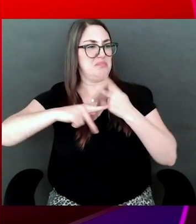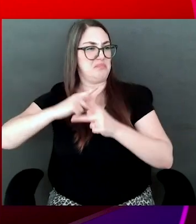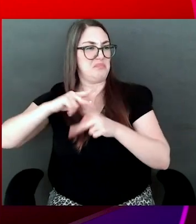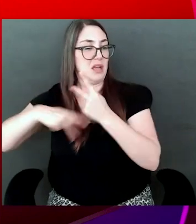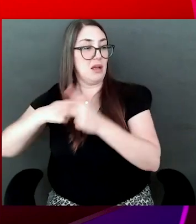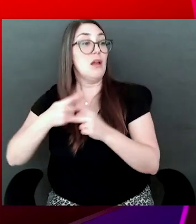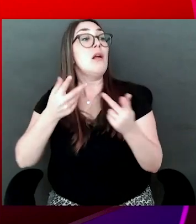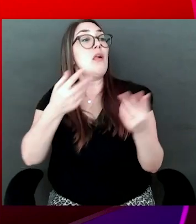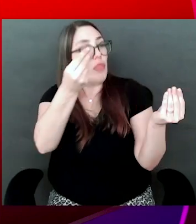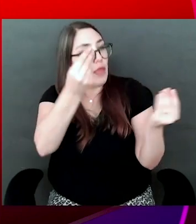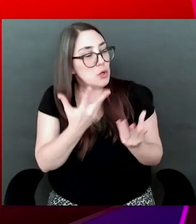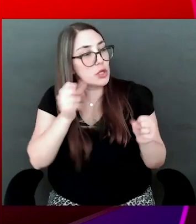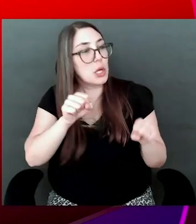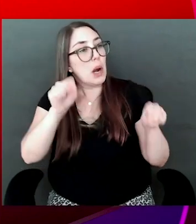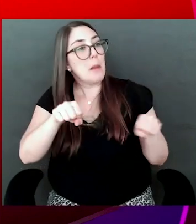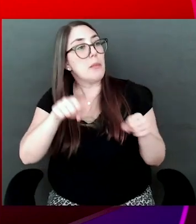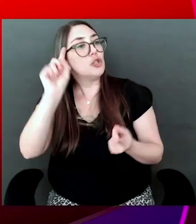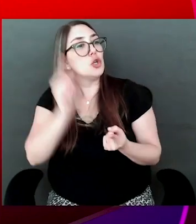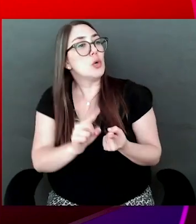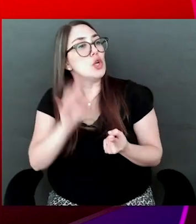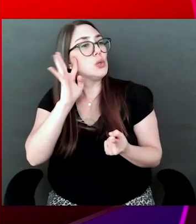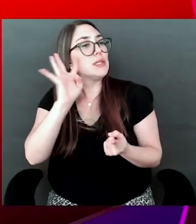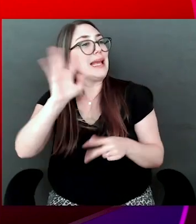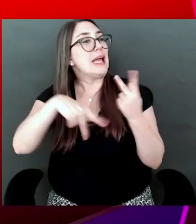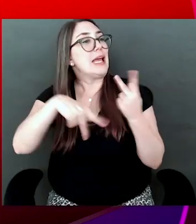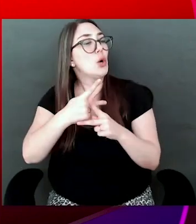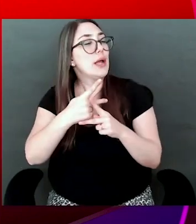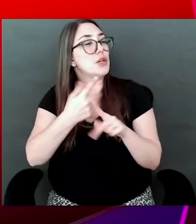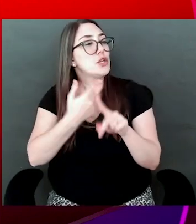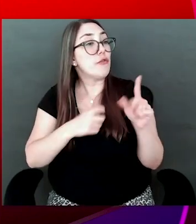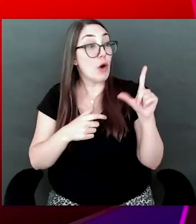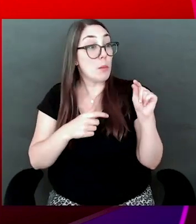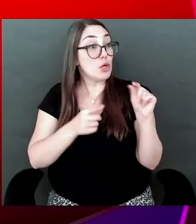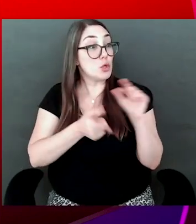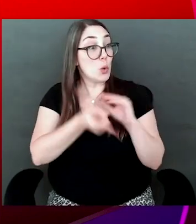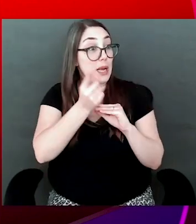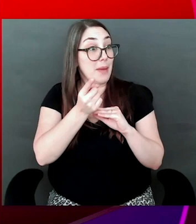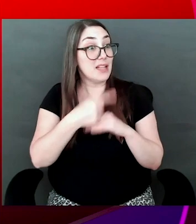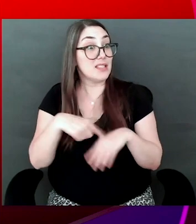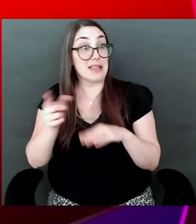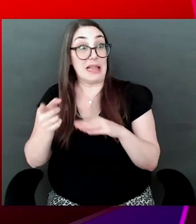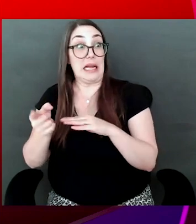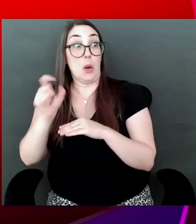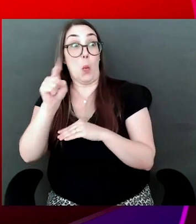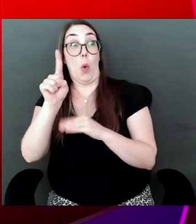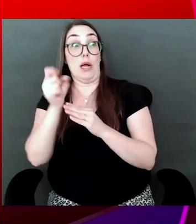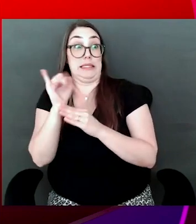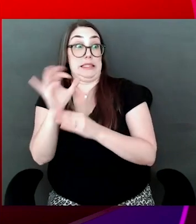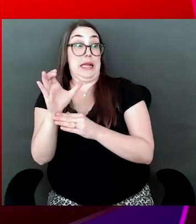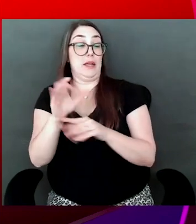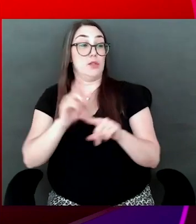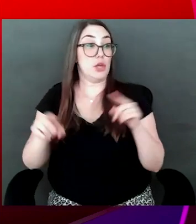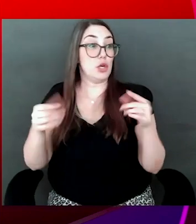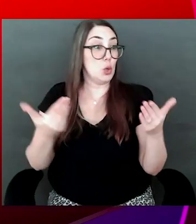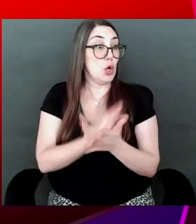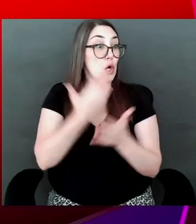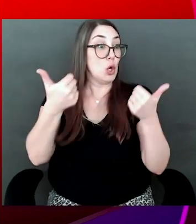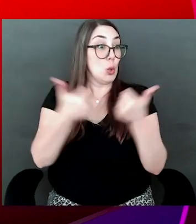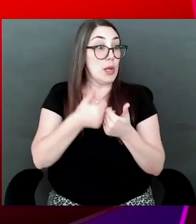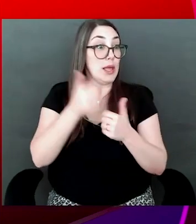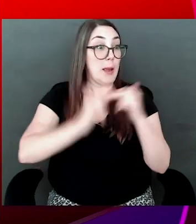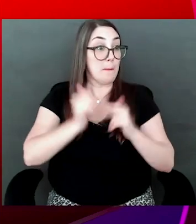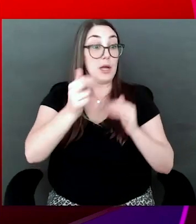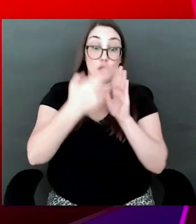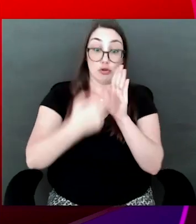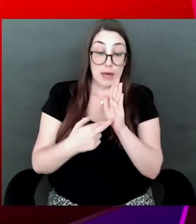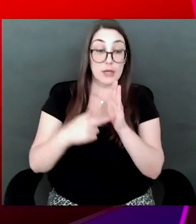like iteration time from 20 minutes to basically instant. Wow. So they just like do a new game server build, register it back to GameLift Anywhere,